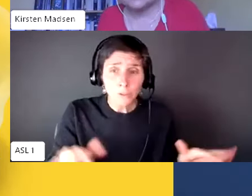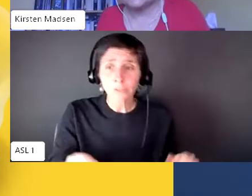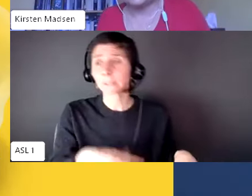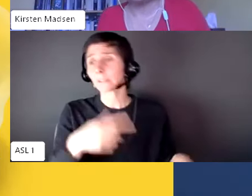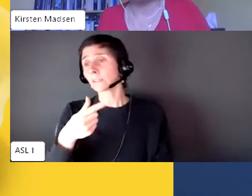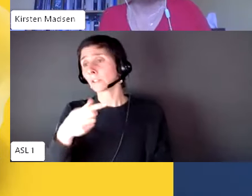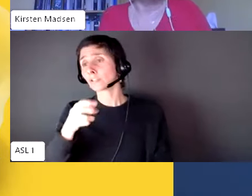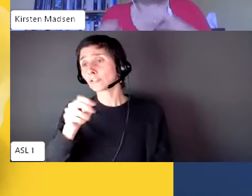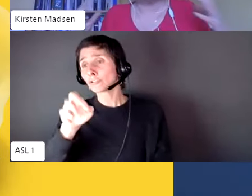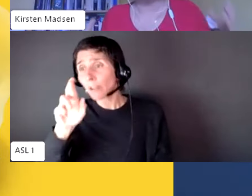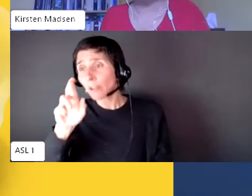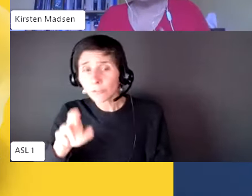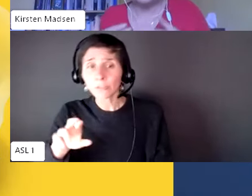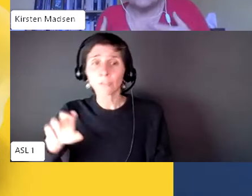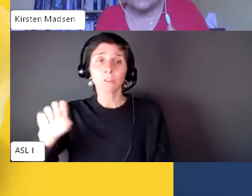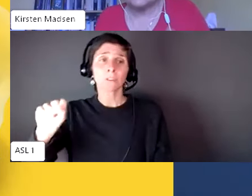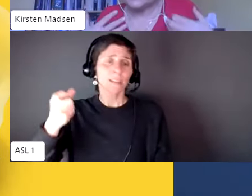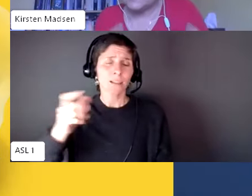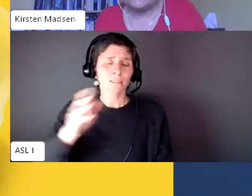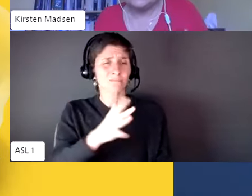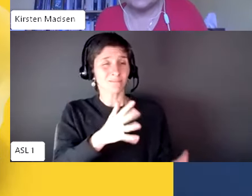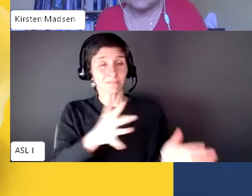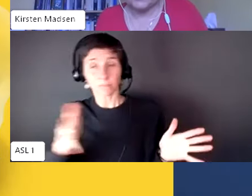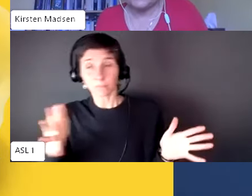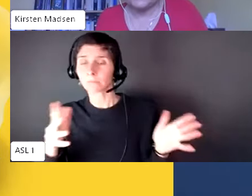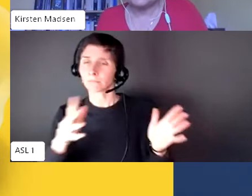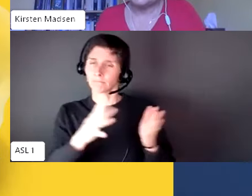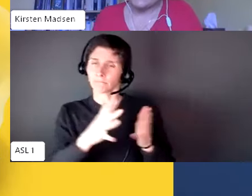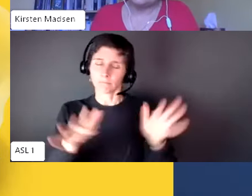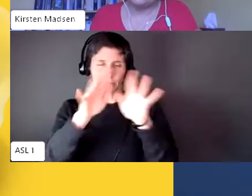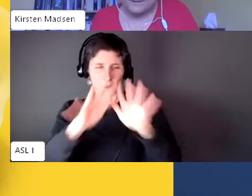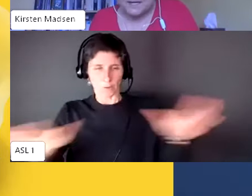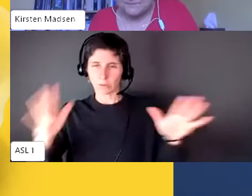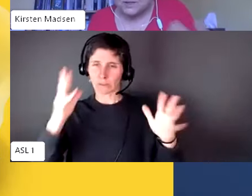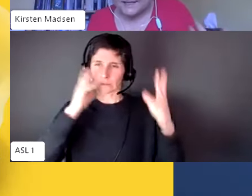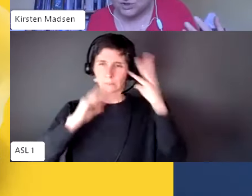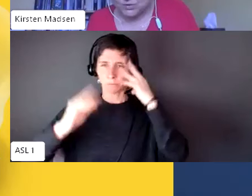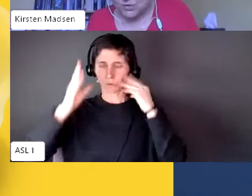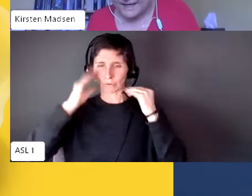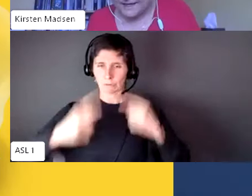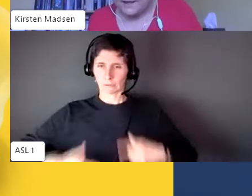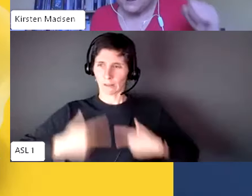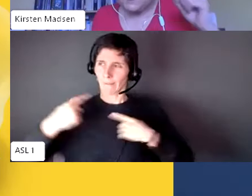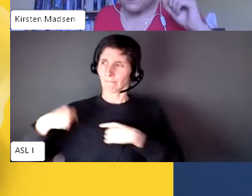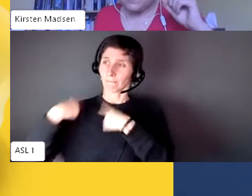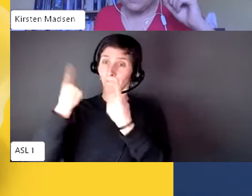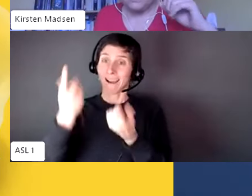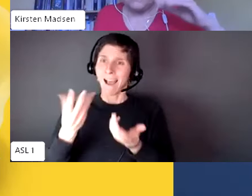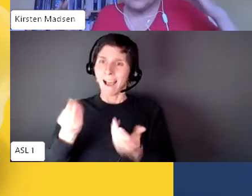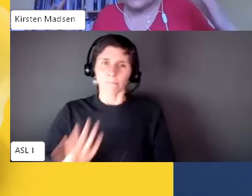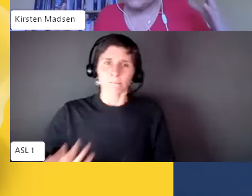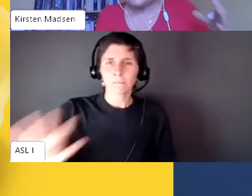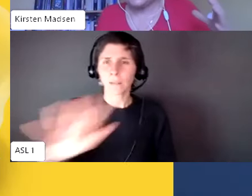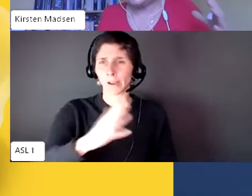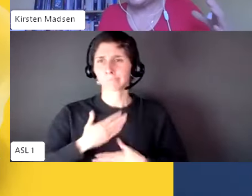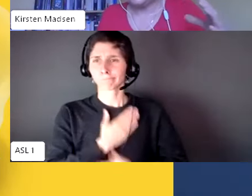and sex, but it is also about the lived experiences and what people enjoy. So for